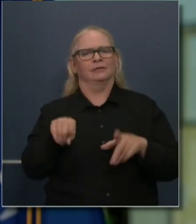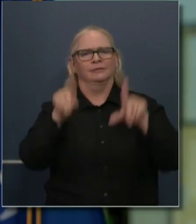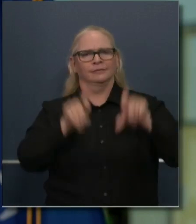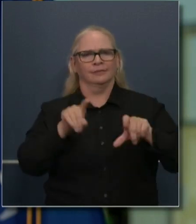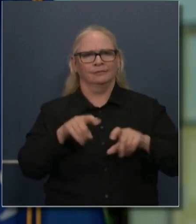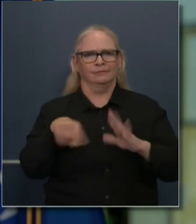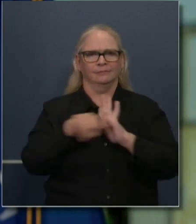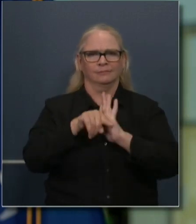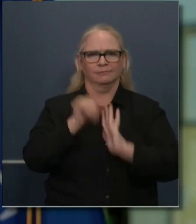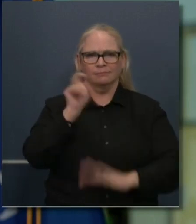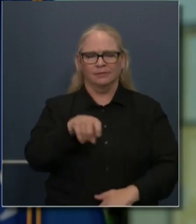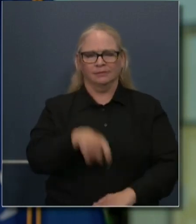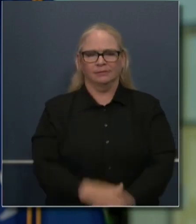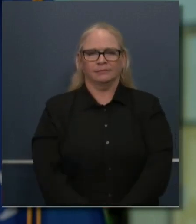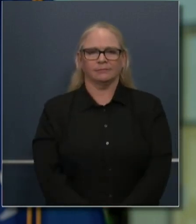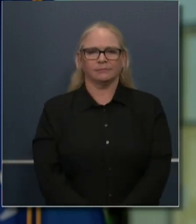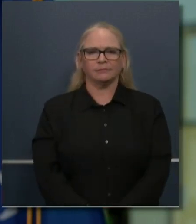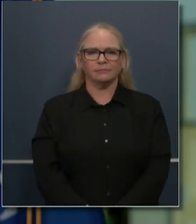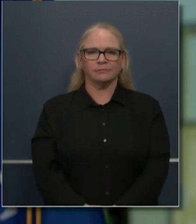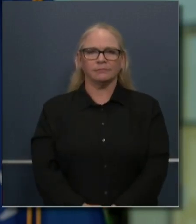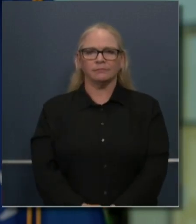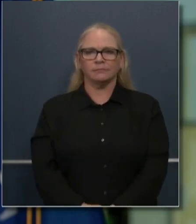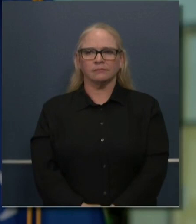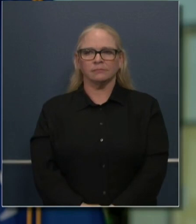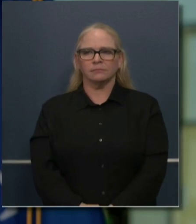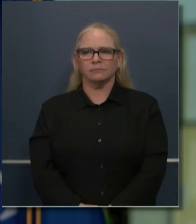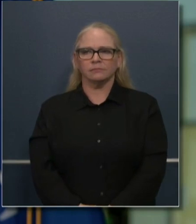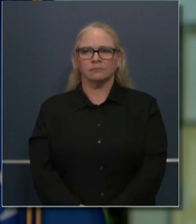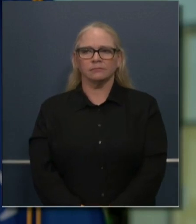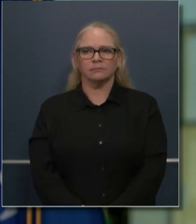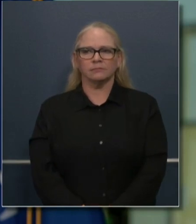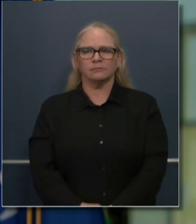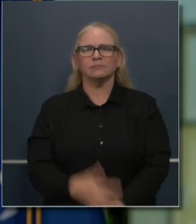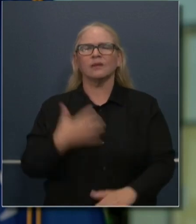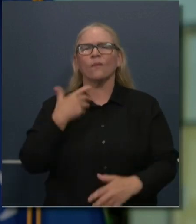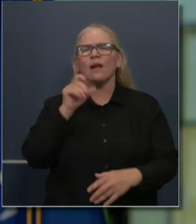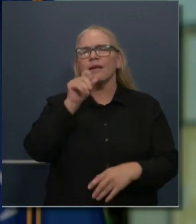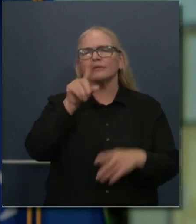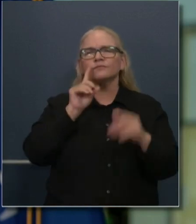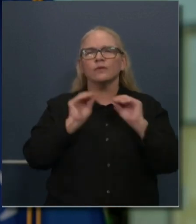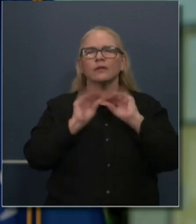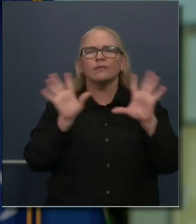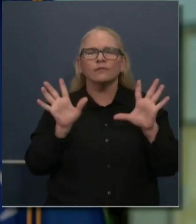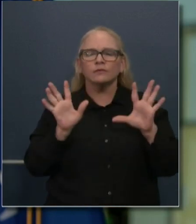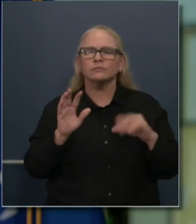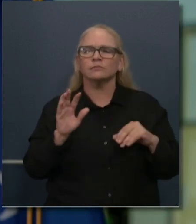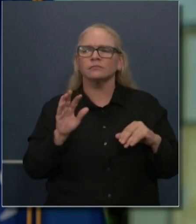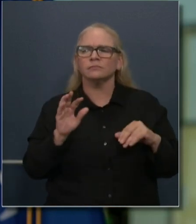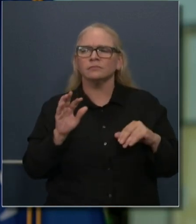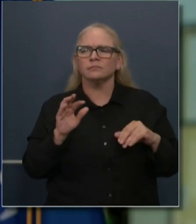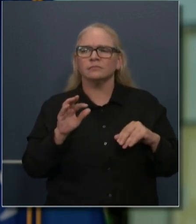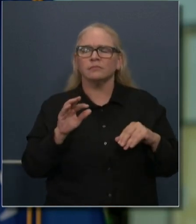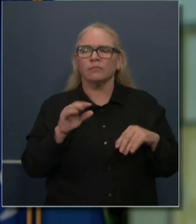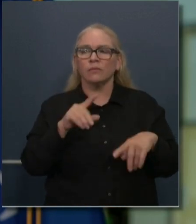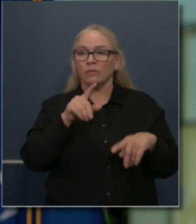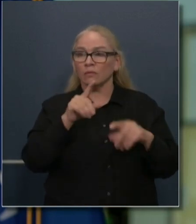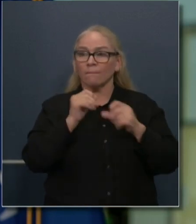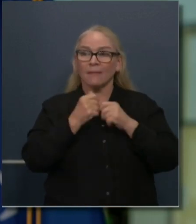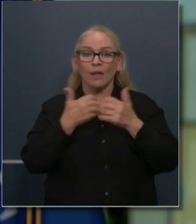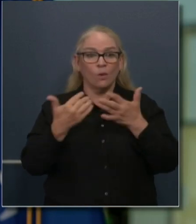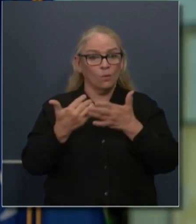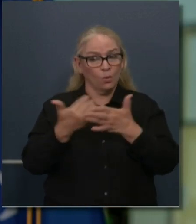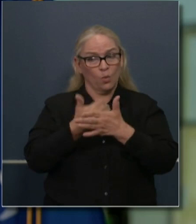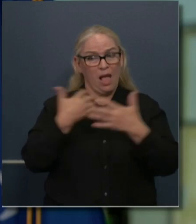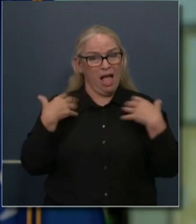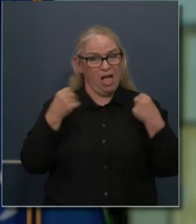I just want to understand exactly what you're announcing today. Are you signing any executive orders or public health orders today in relation to the things that you've talked